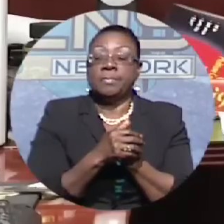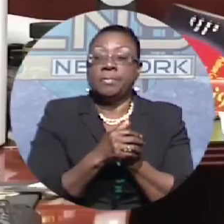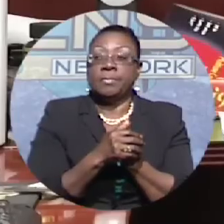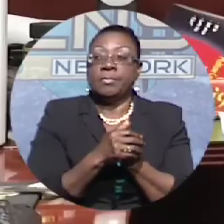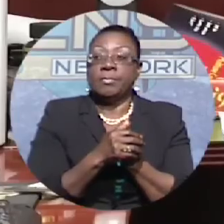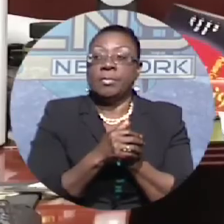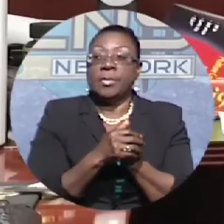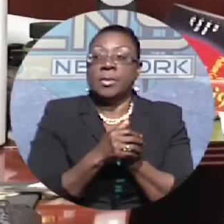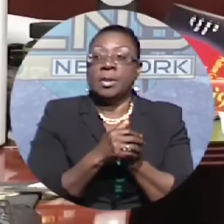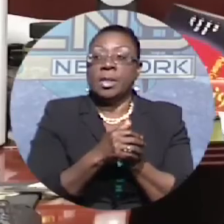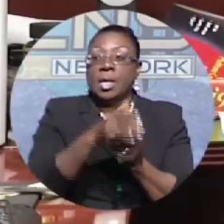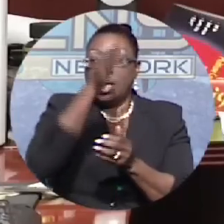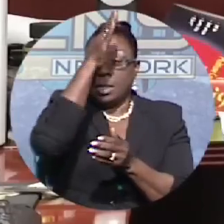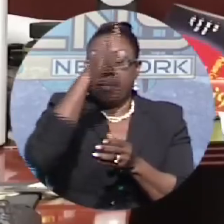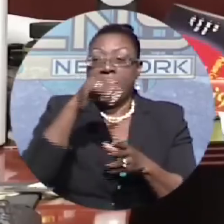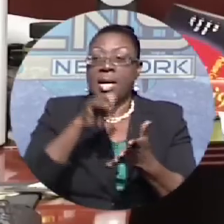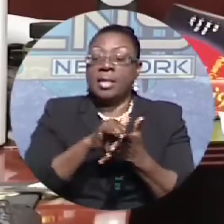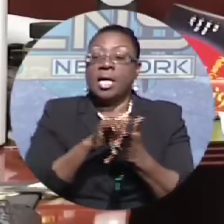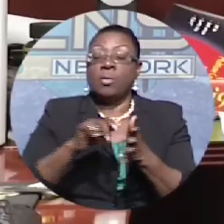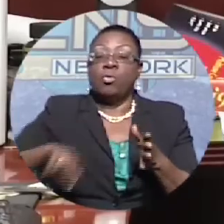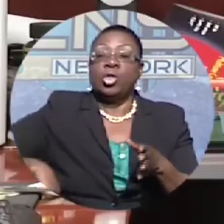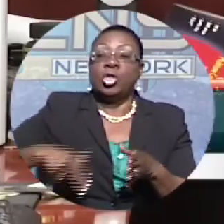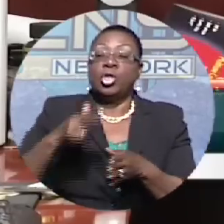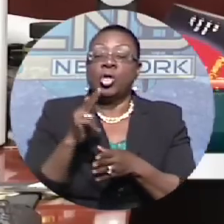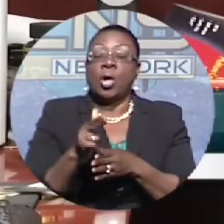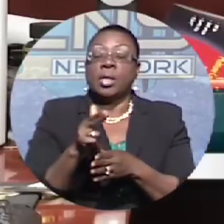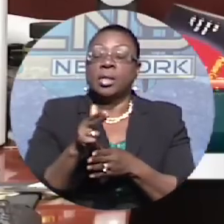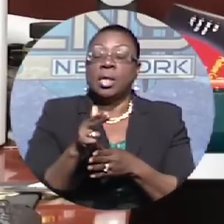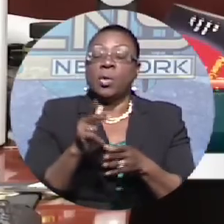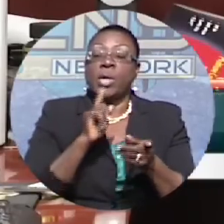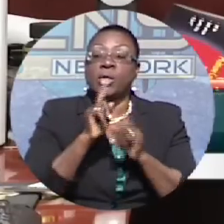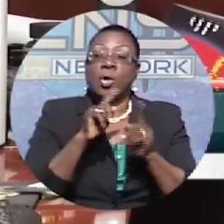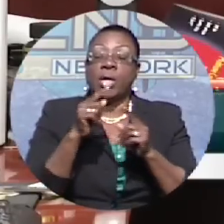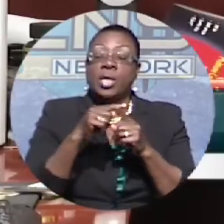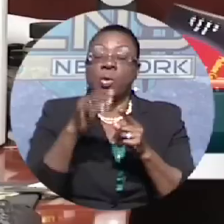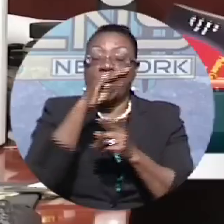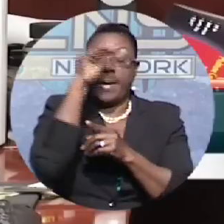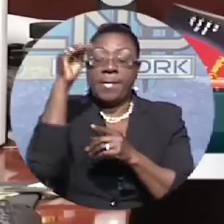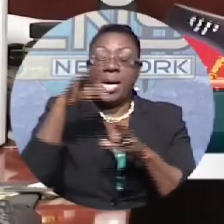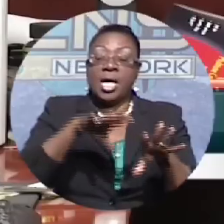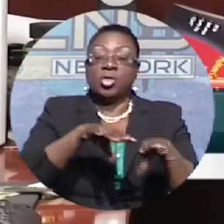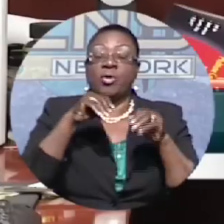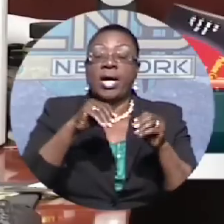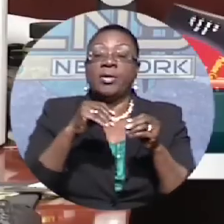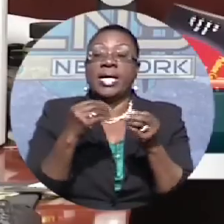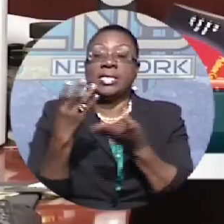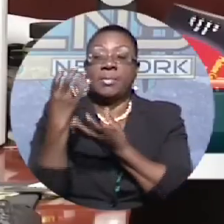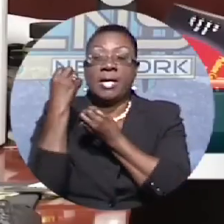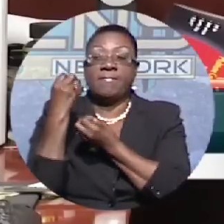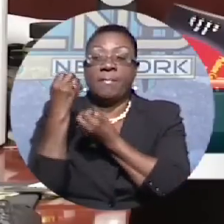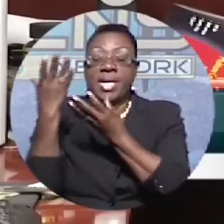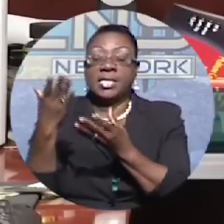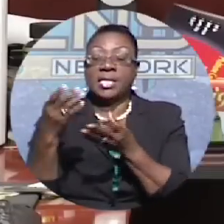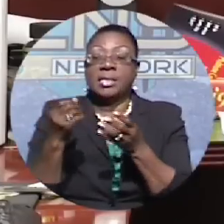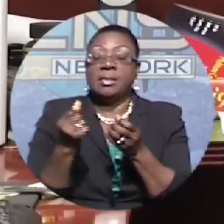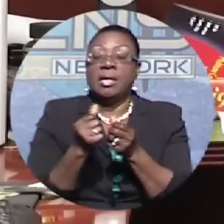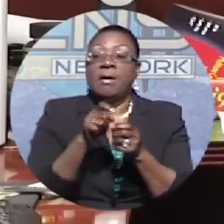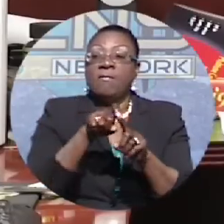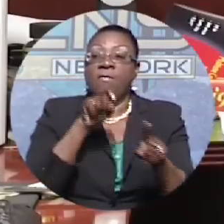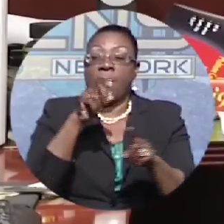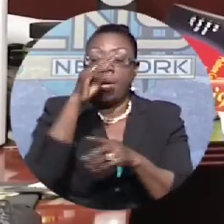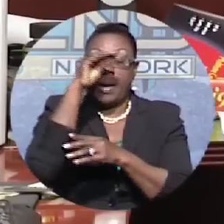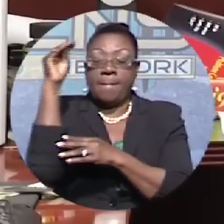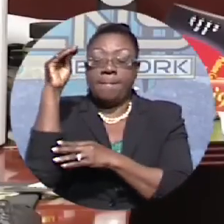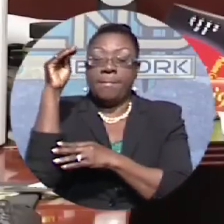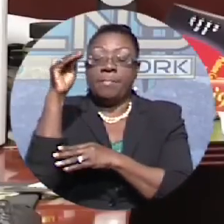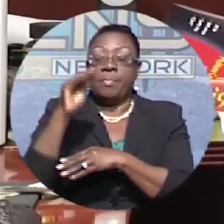The gentleman that was shot, we are speaking to him and trying to get as much information as possible from him. You